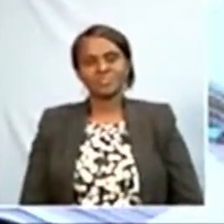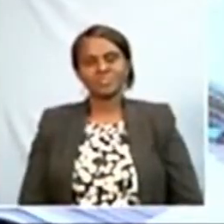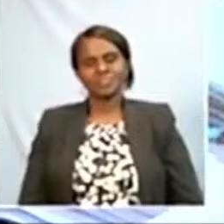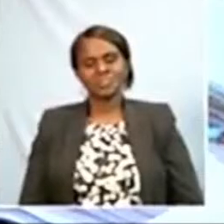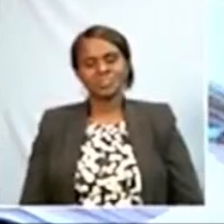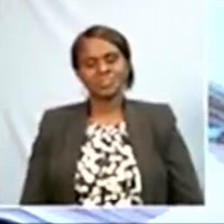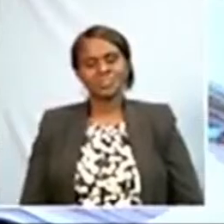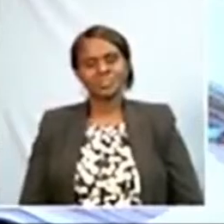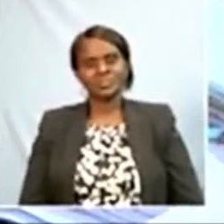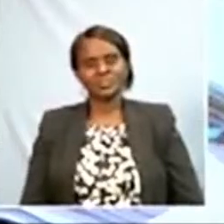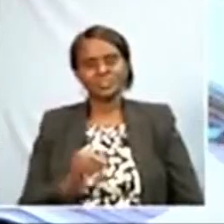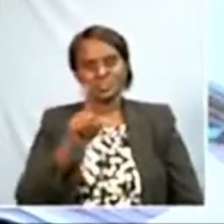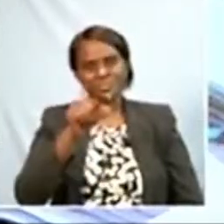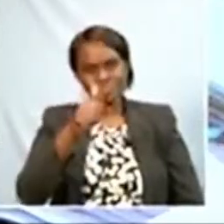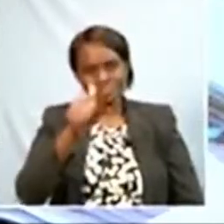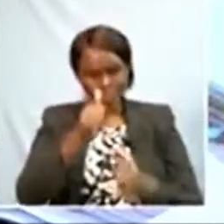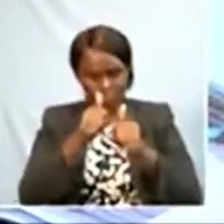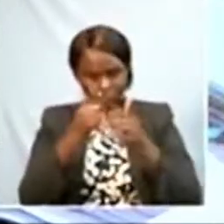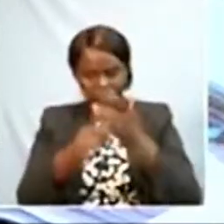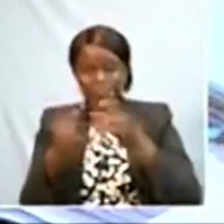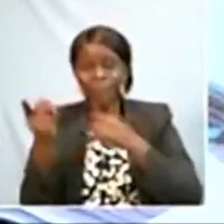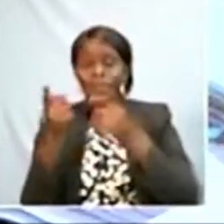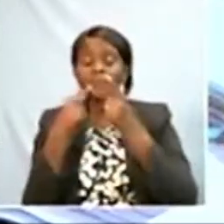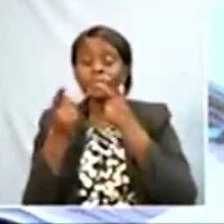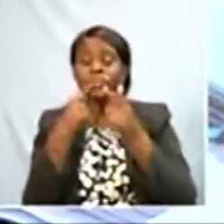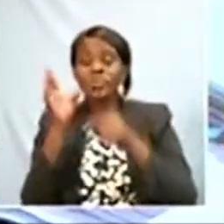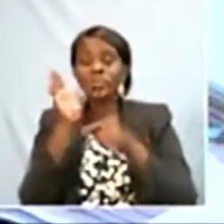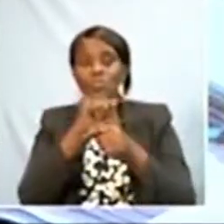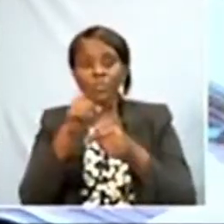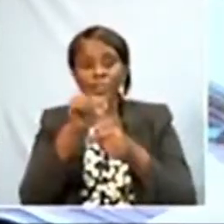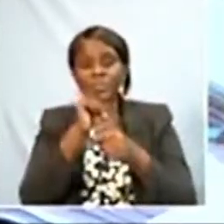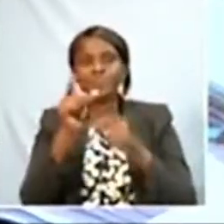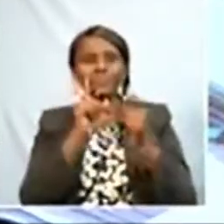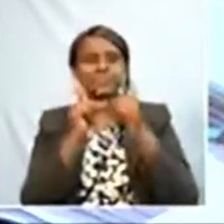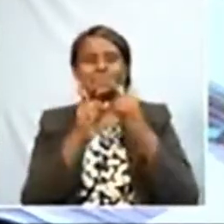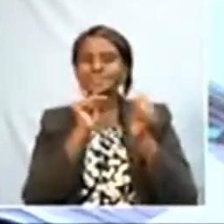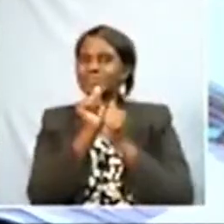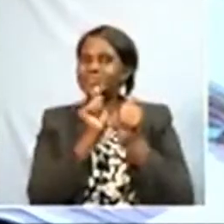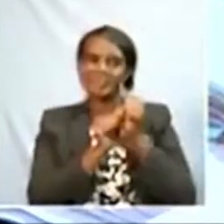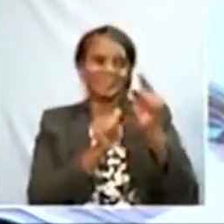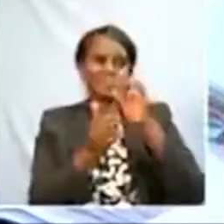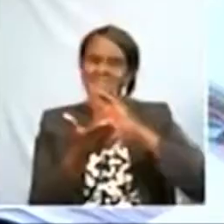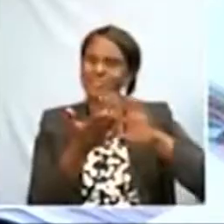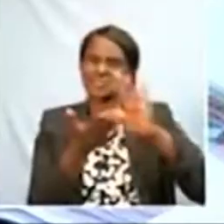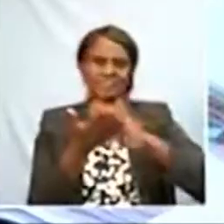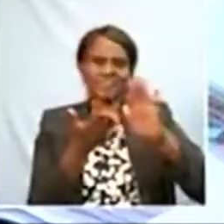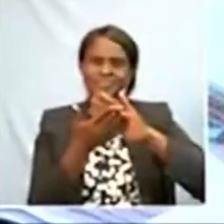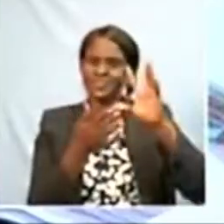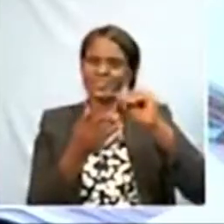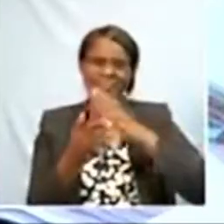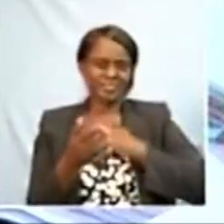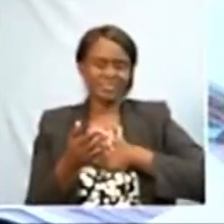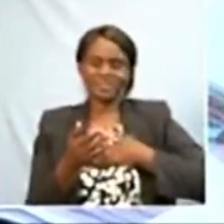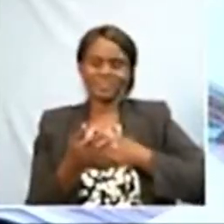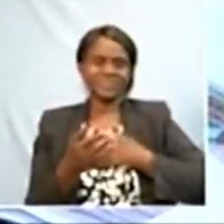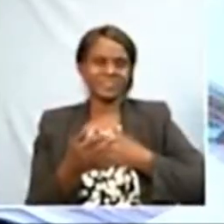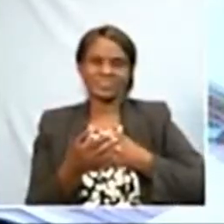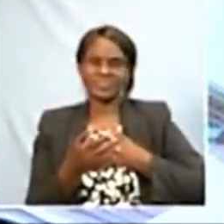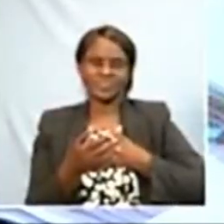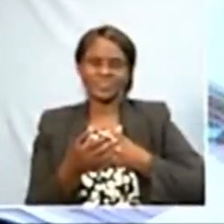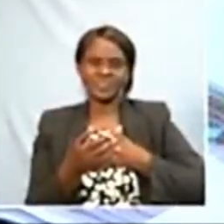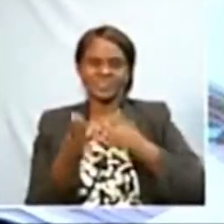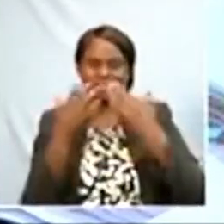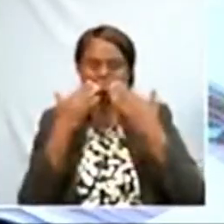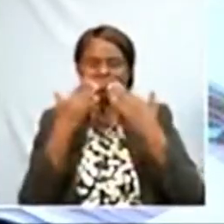Chair, listen, were you following what he's saying? Yes, don't talk about that excuse, Town clerk, please.